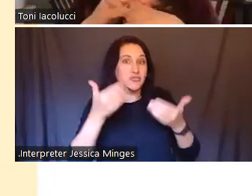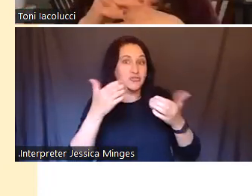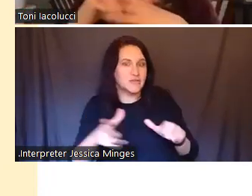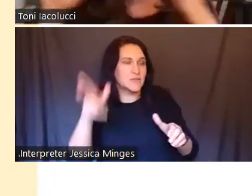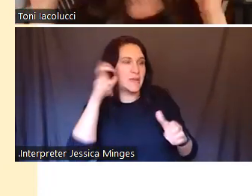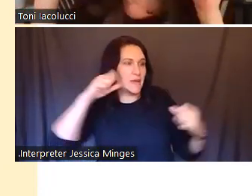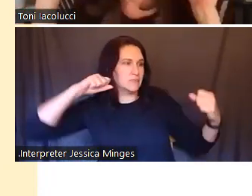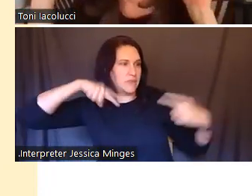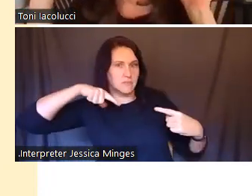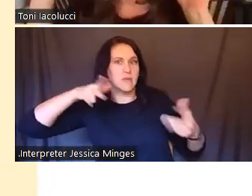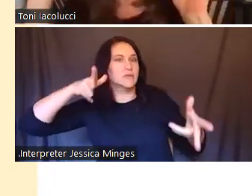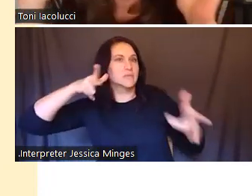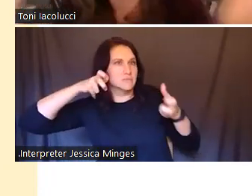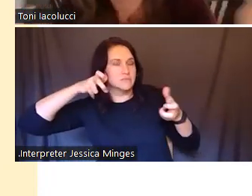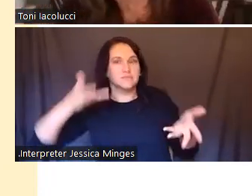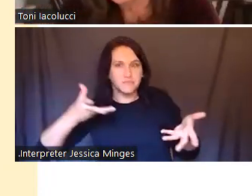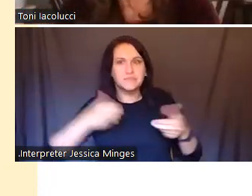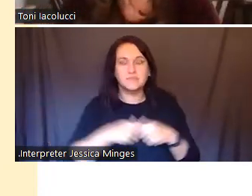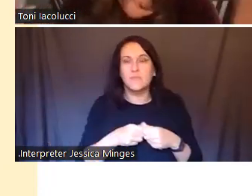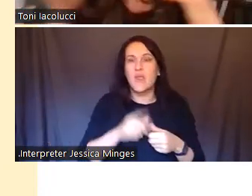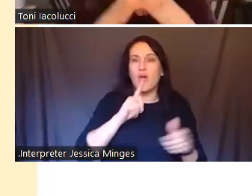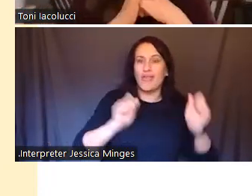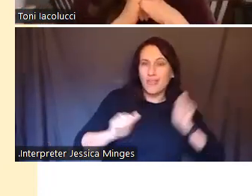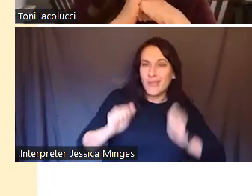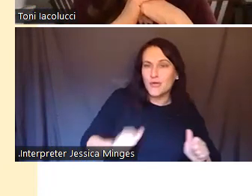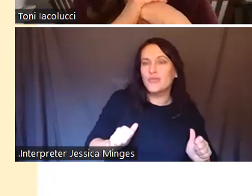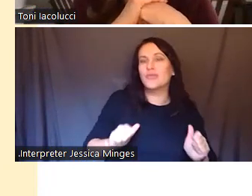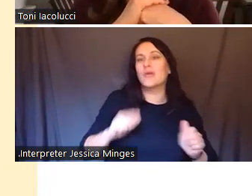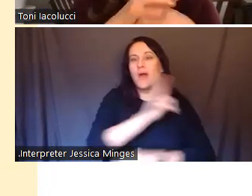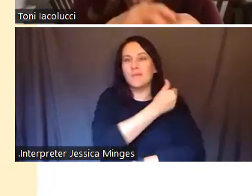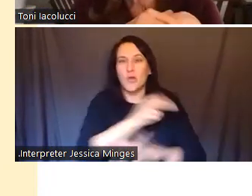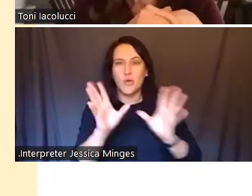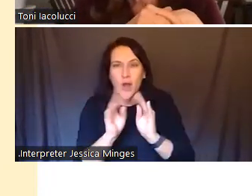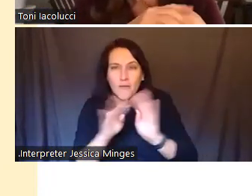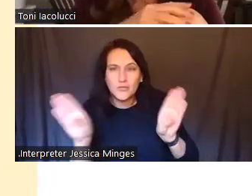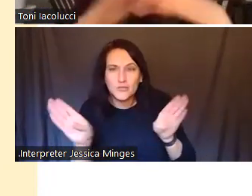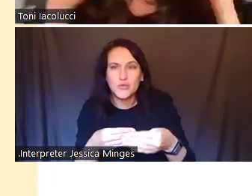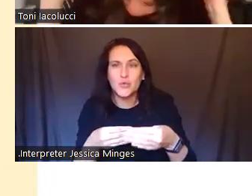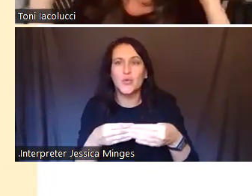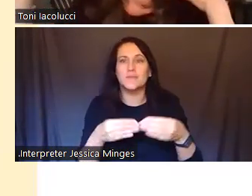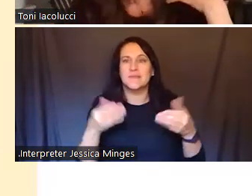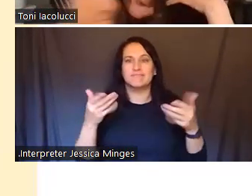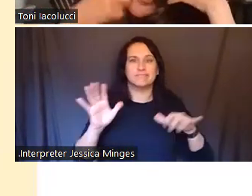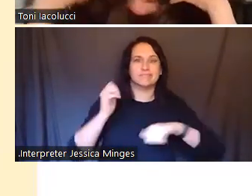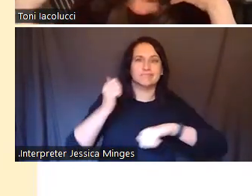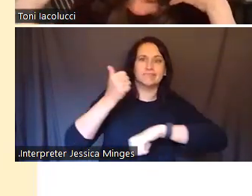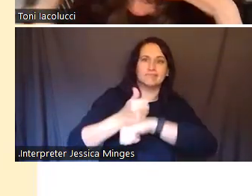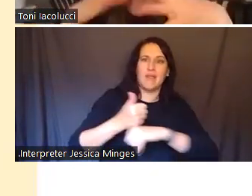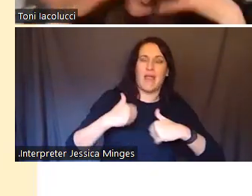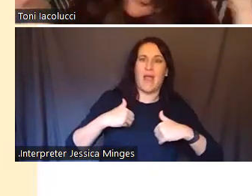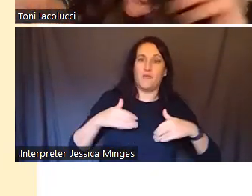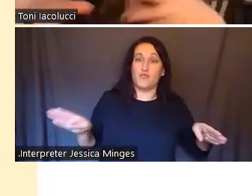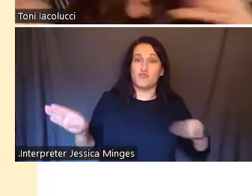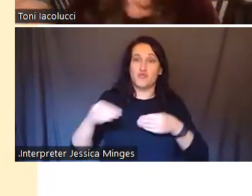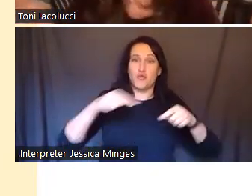There are theaters, hospital conference rooms that are fitted with room loops.